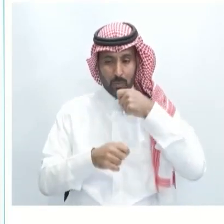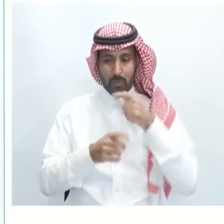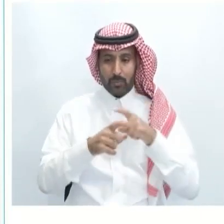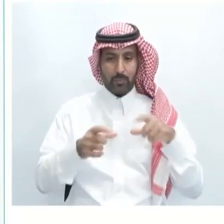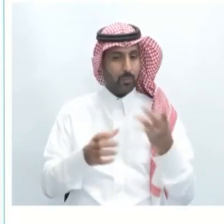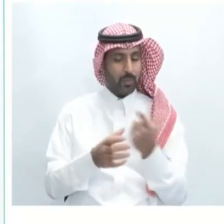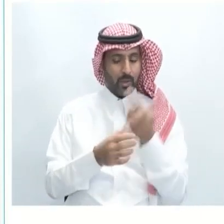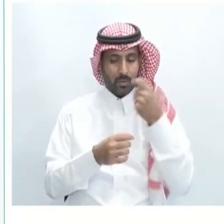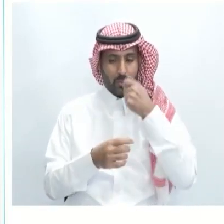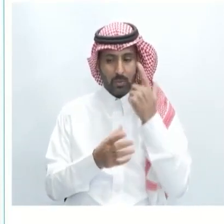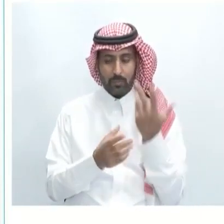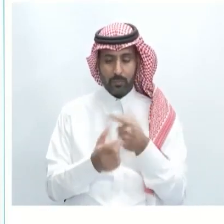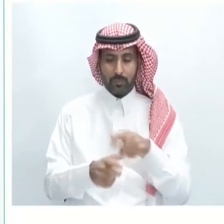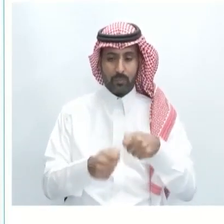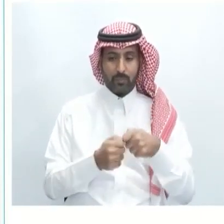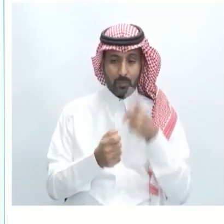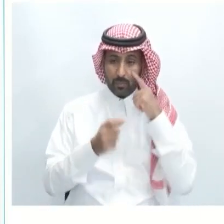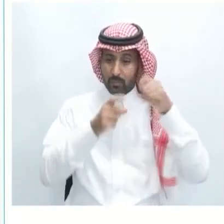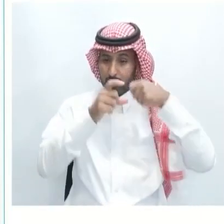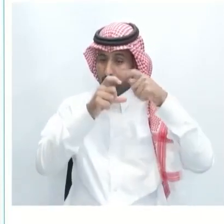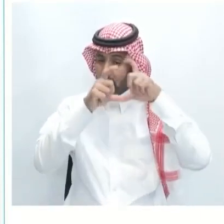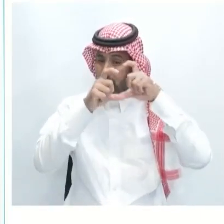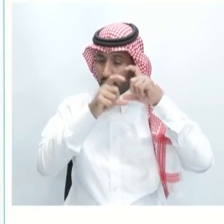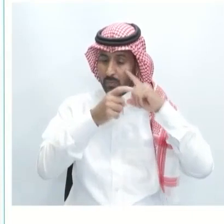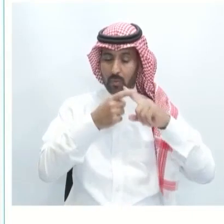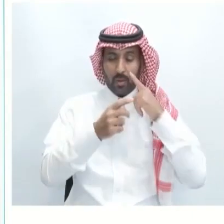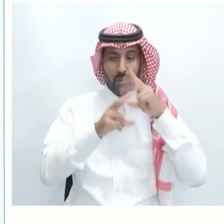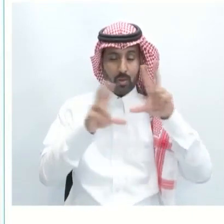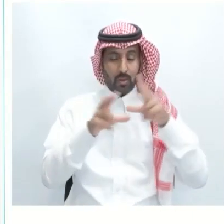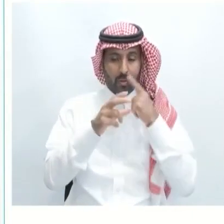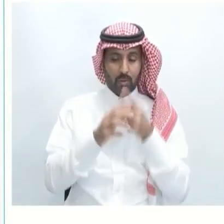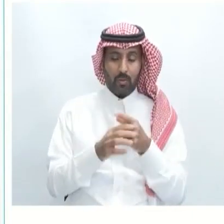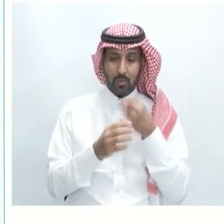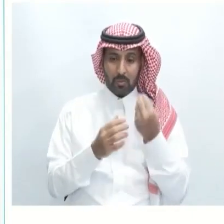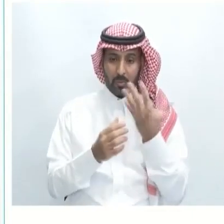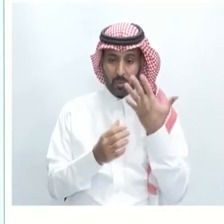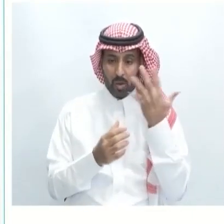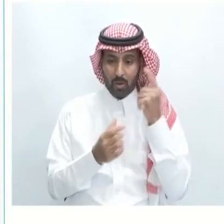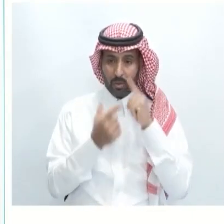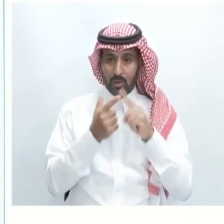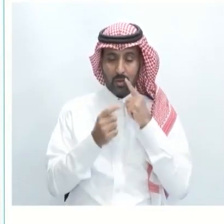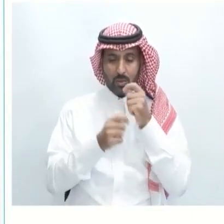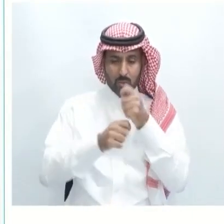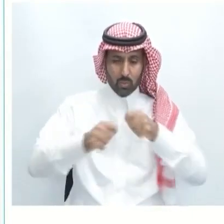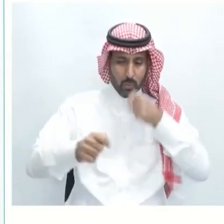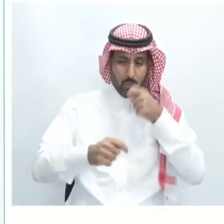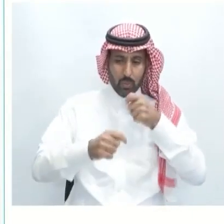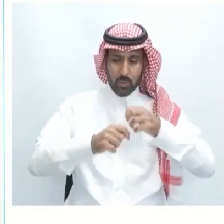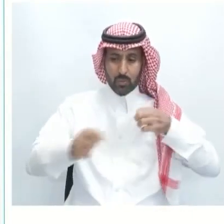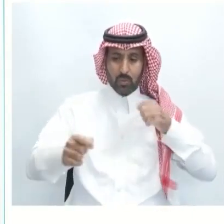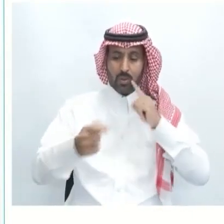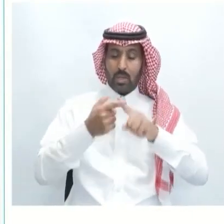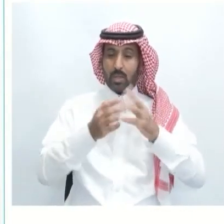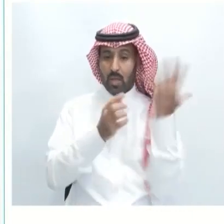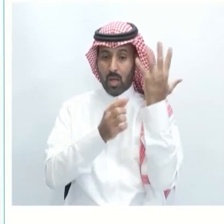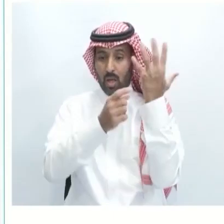details about the spaghetti crop, video footage was shown of Swiss people pulling fresh, long strands of spaghetti off of spaghetti